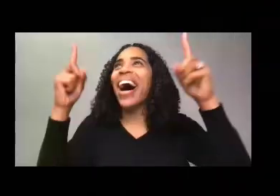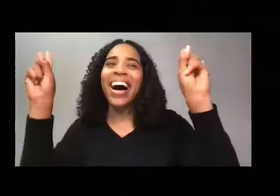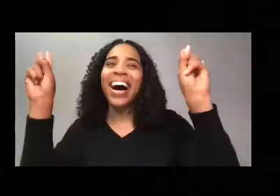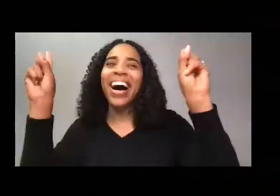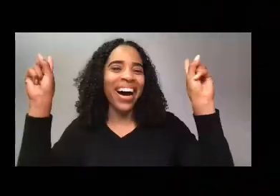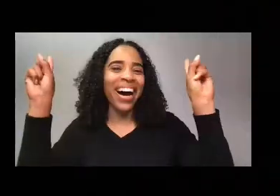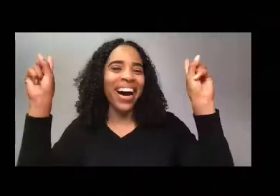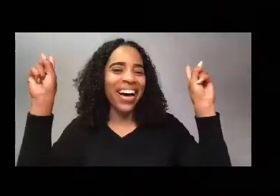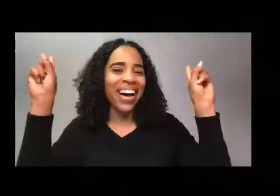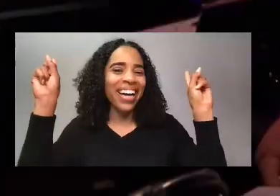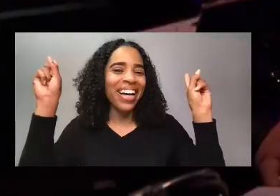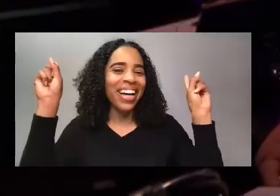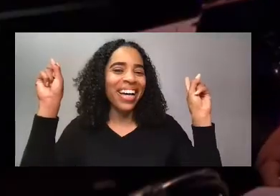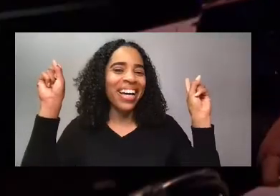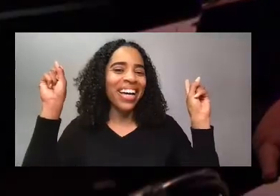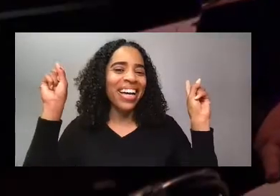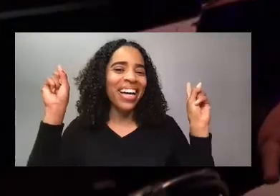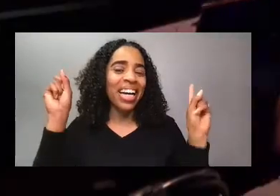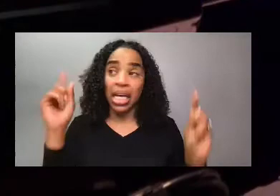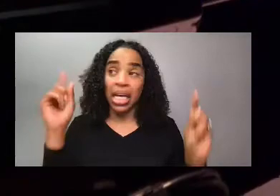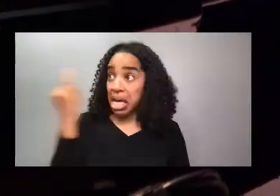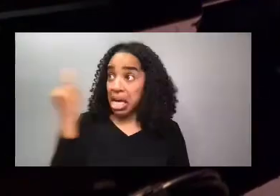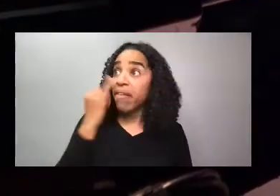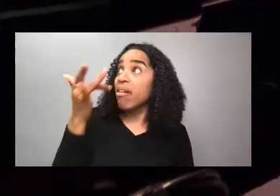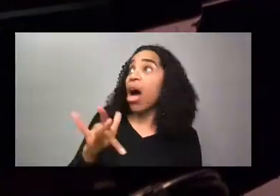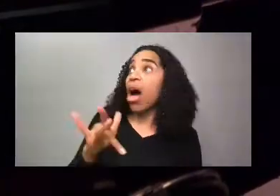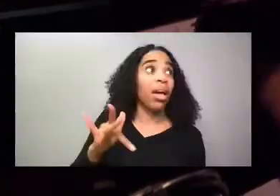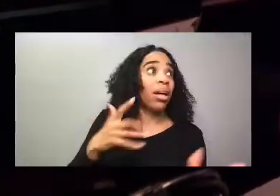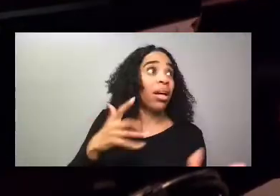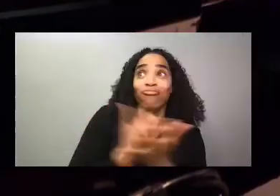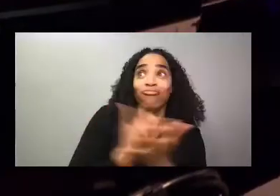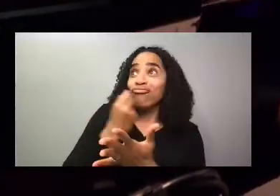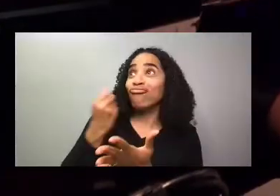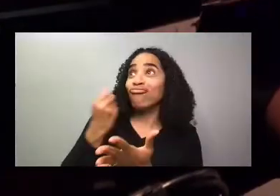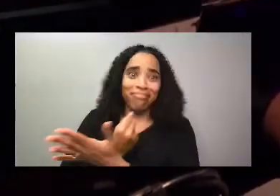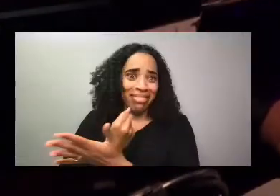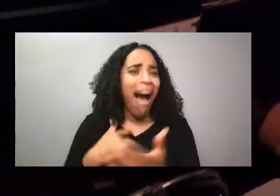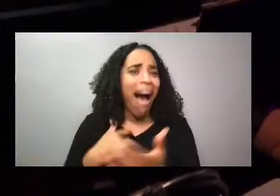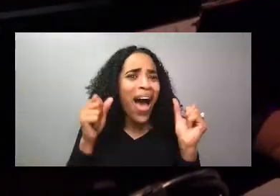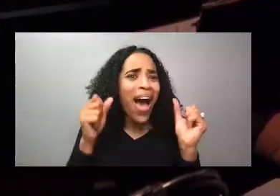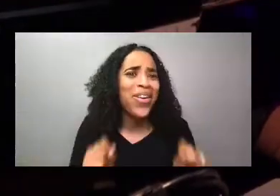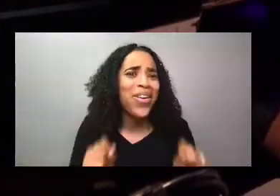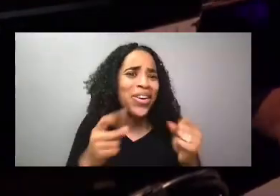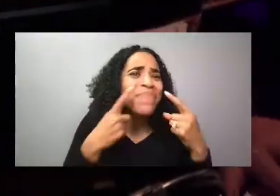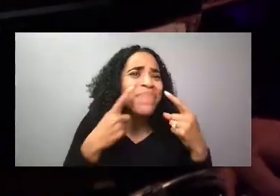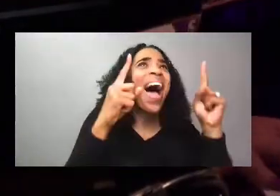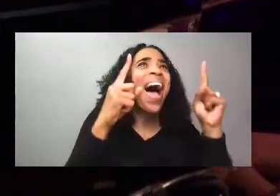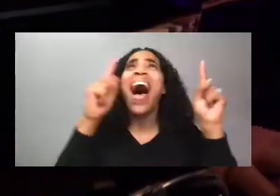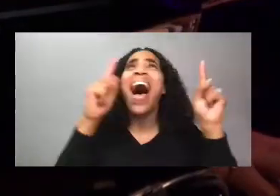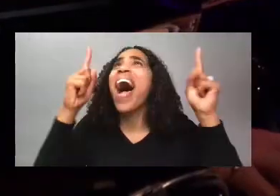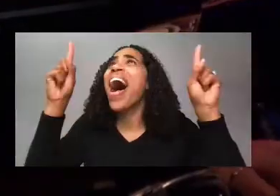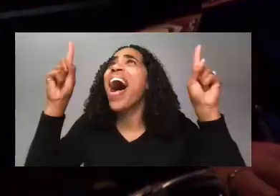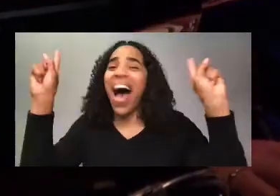things. With some luck to do what I wanted to, I would have done big